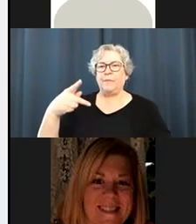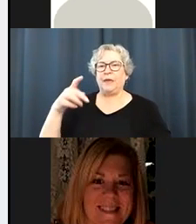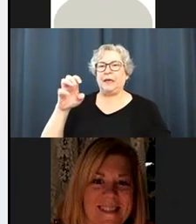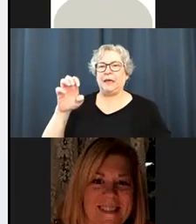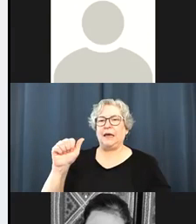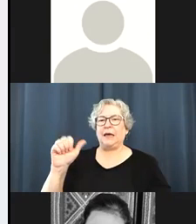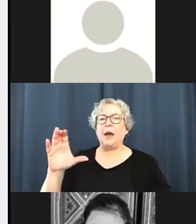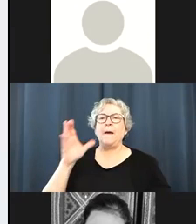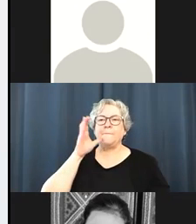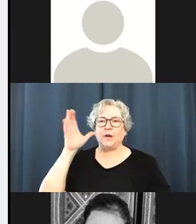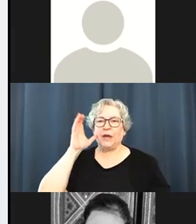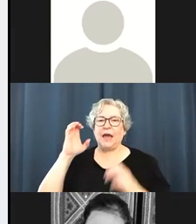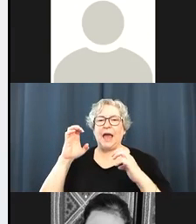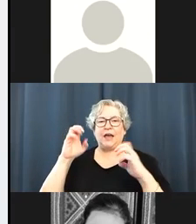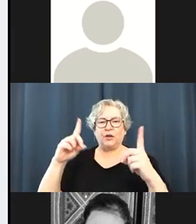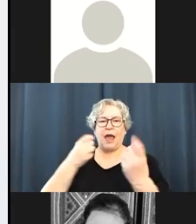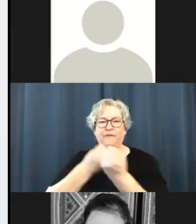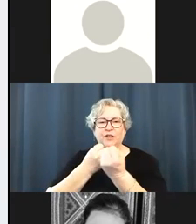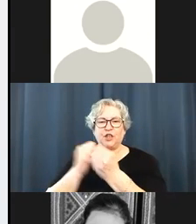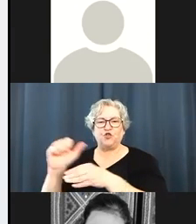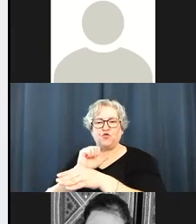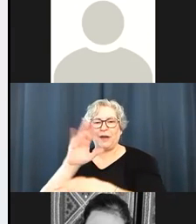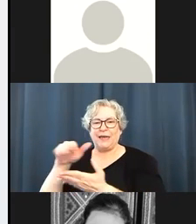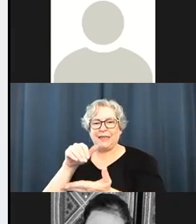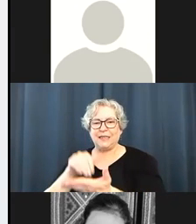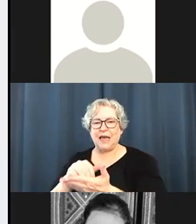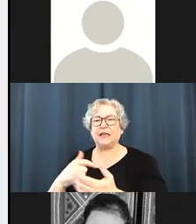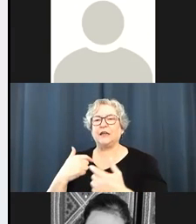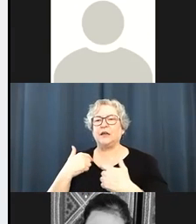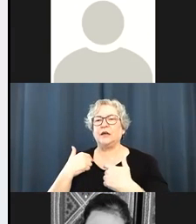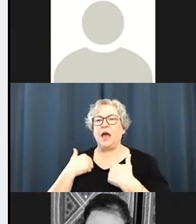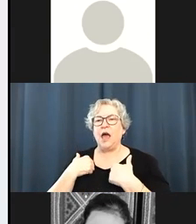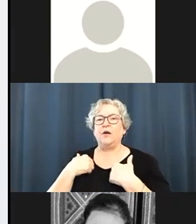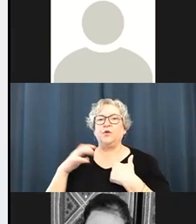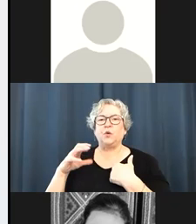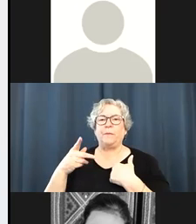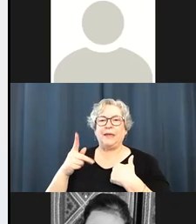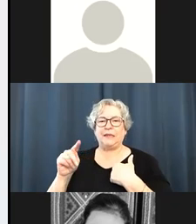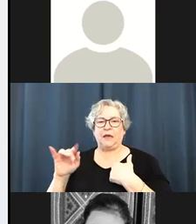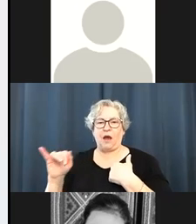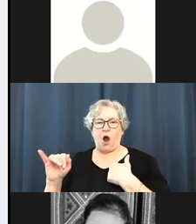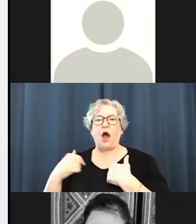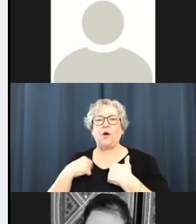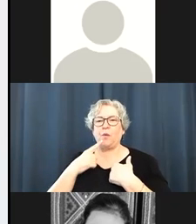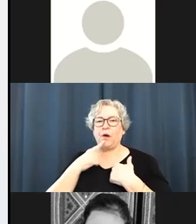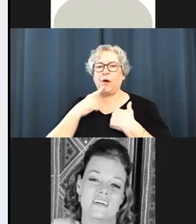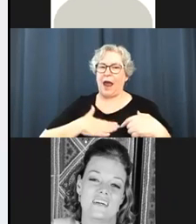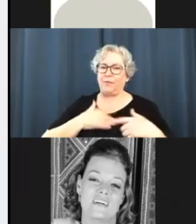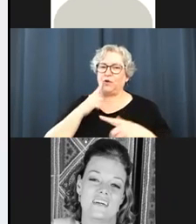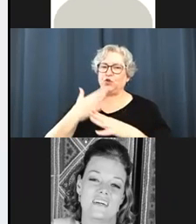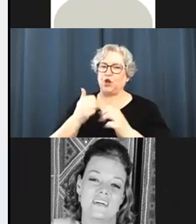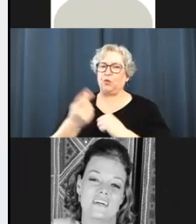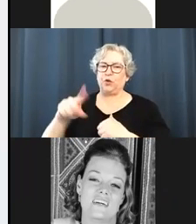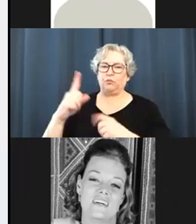Parent Educational Advocacy Training Center, and we are Virginia's PTI. And we're super excited to share with you what we have been doing